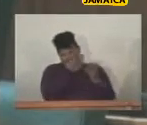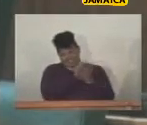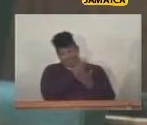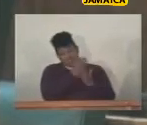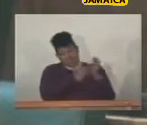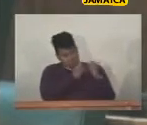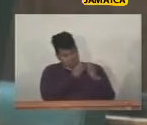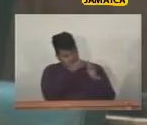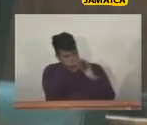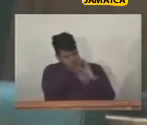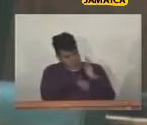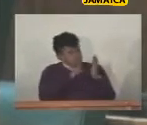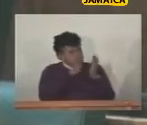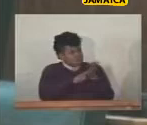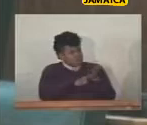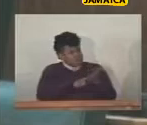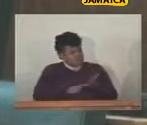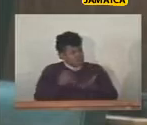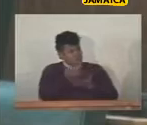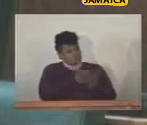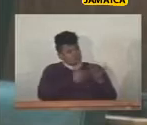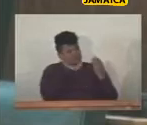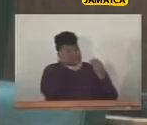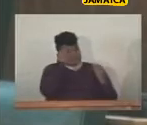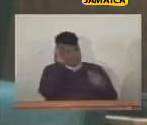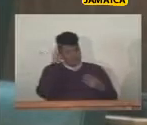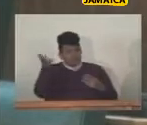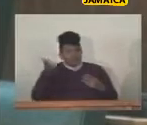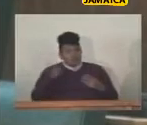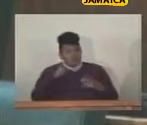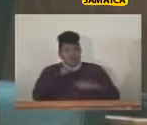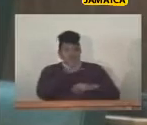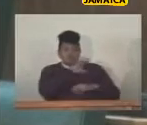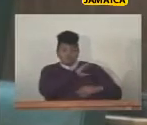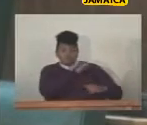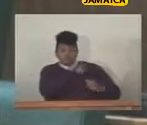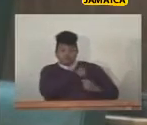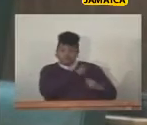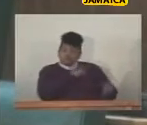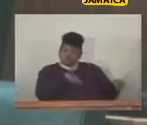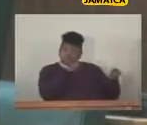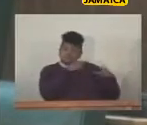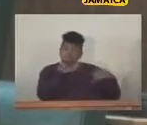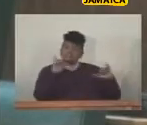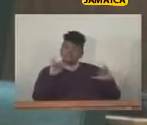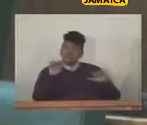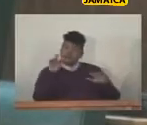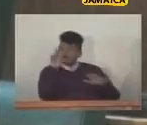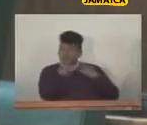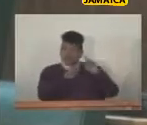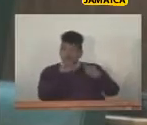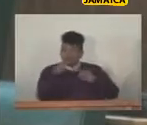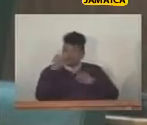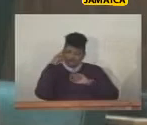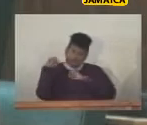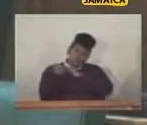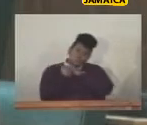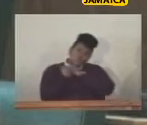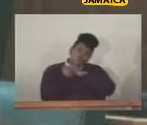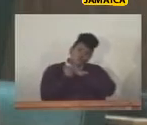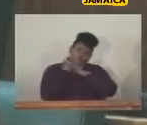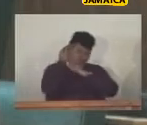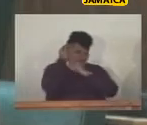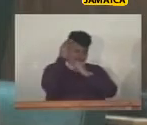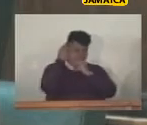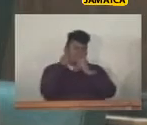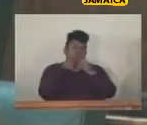further investigation. And the security forces, Mr. President, continue to ask for the support and